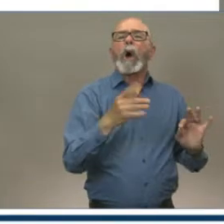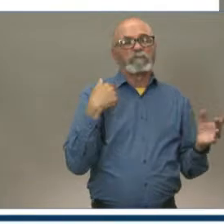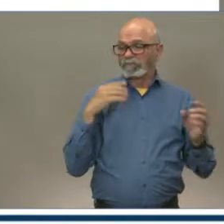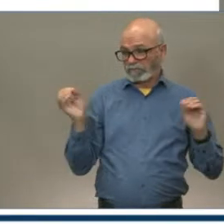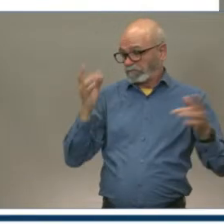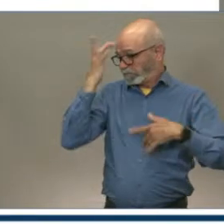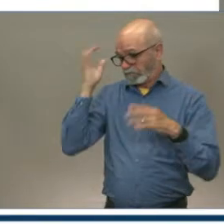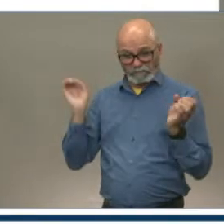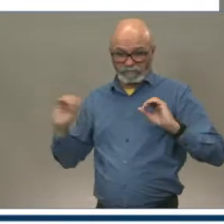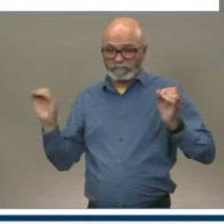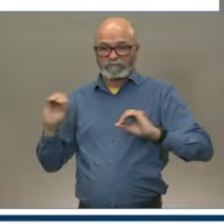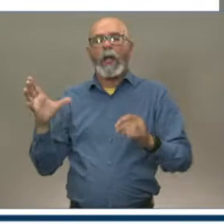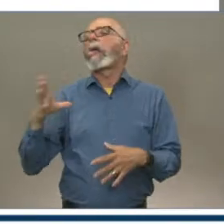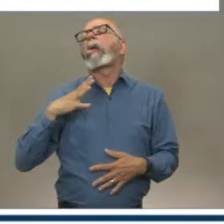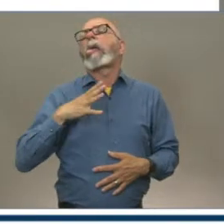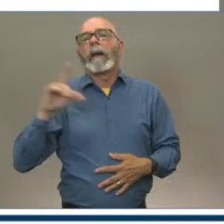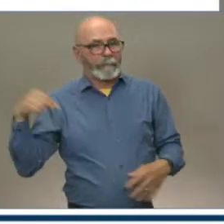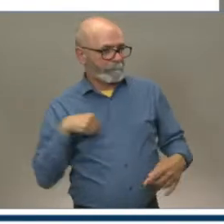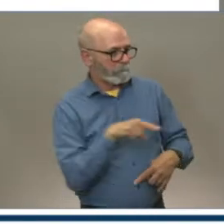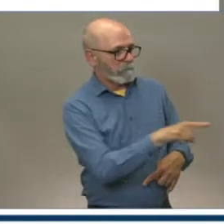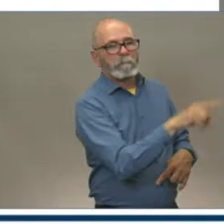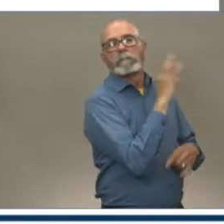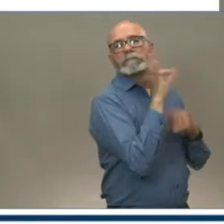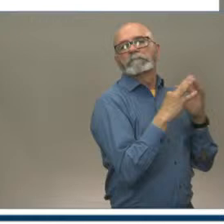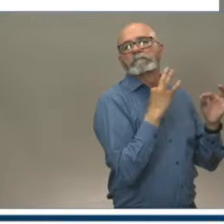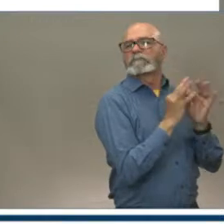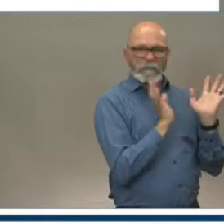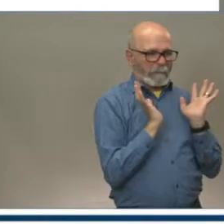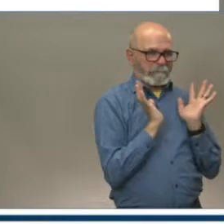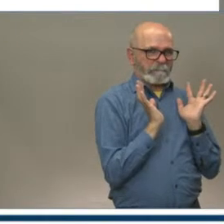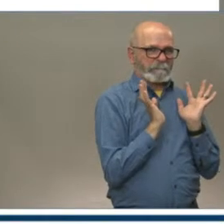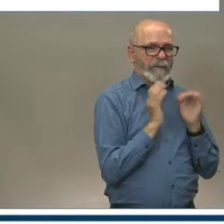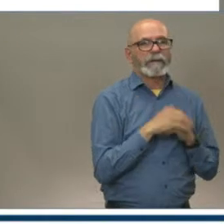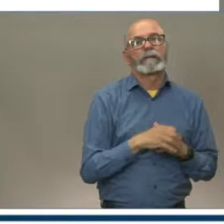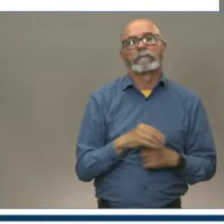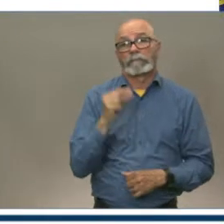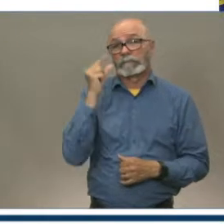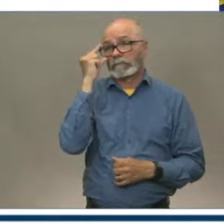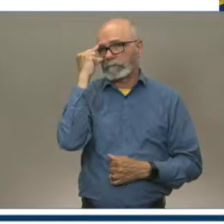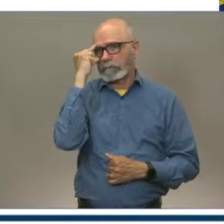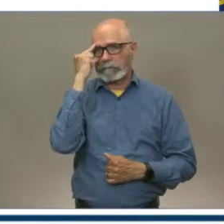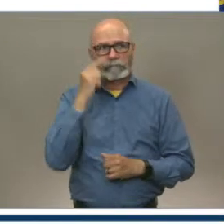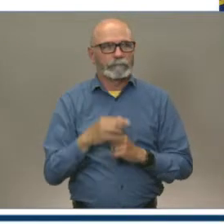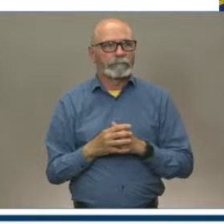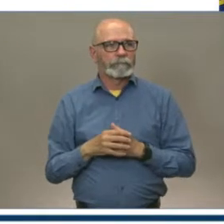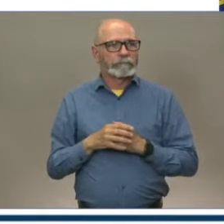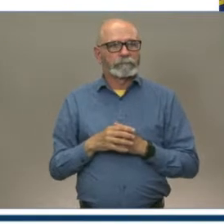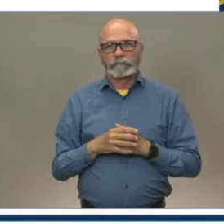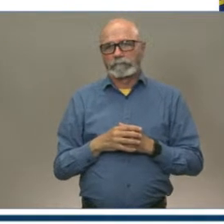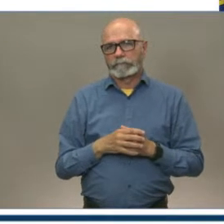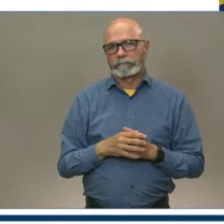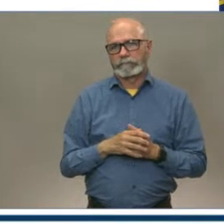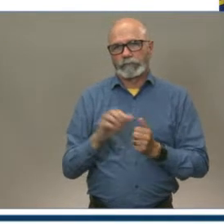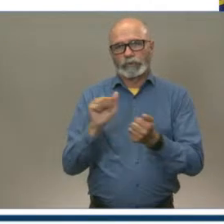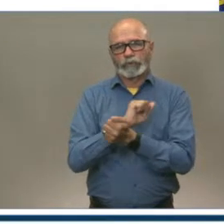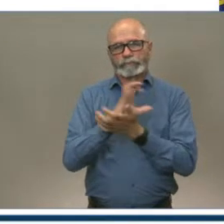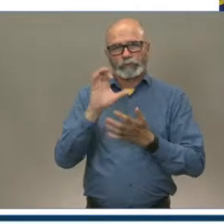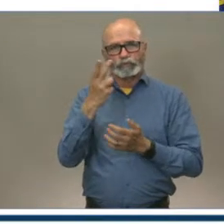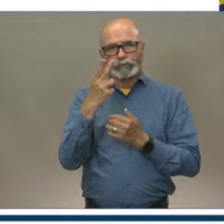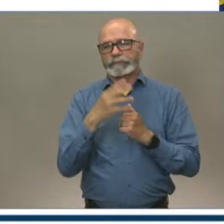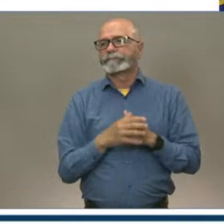only be a portion of our overall multi-pronged testing strategy. Next, we'll go to Bill Spur with the Chronicle Herald.